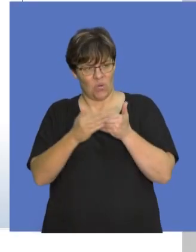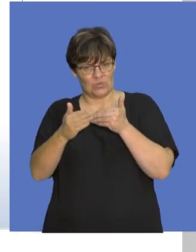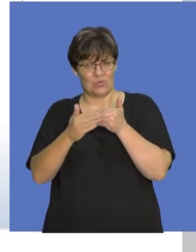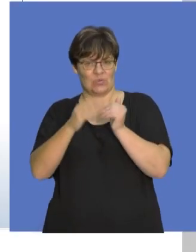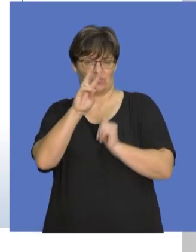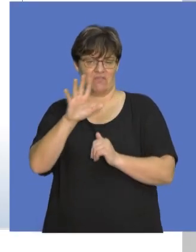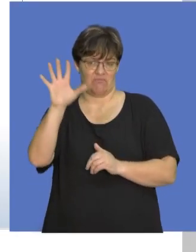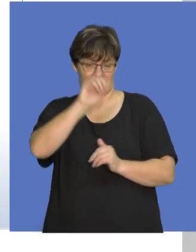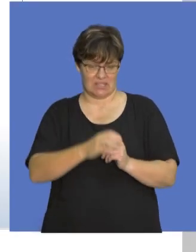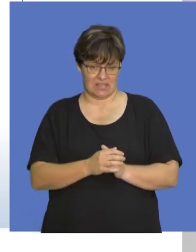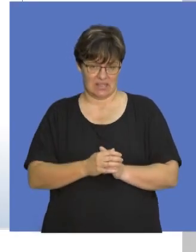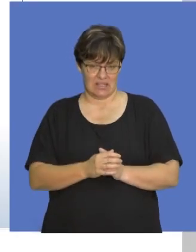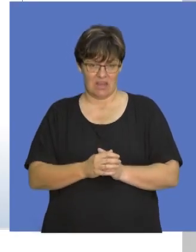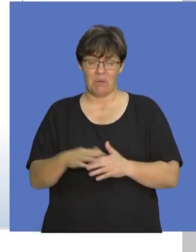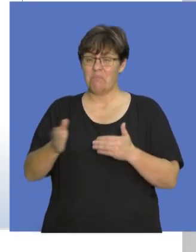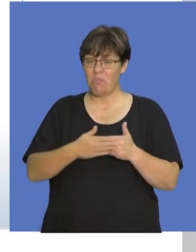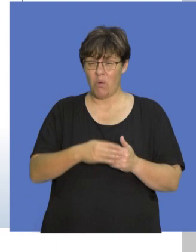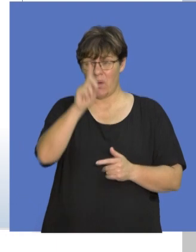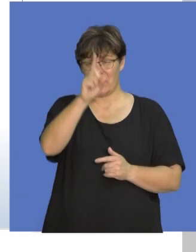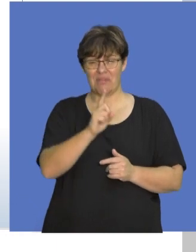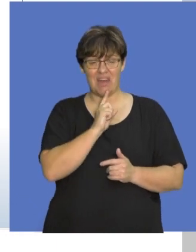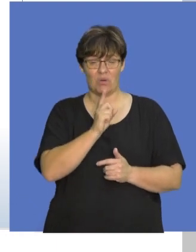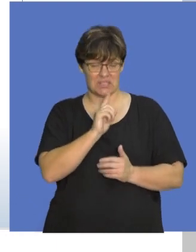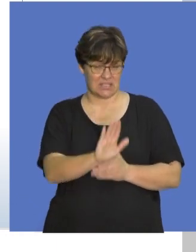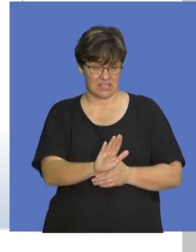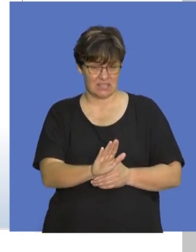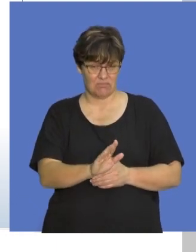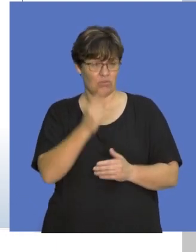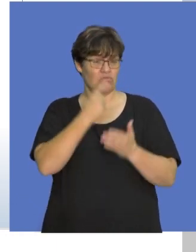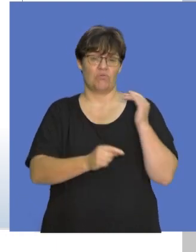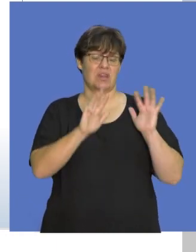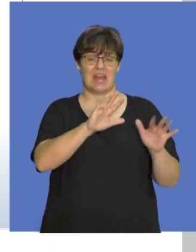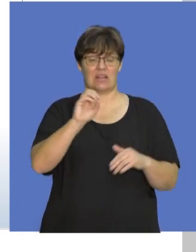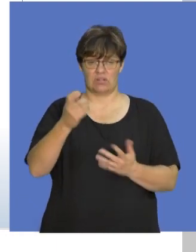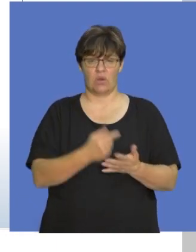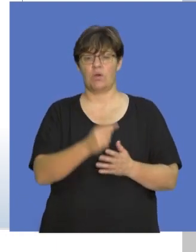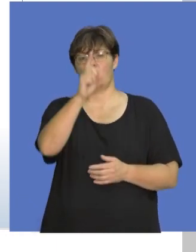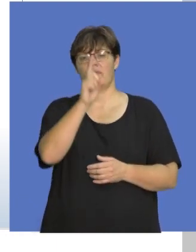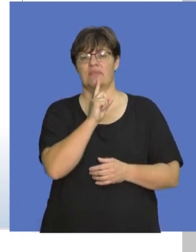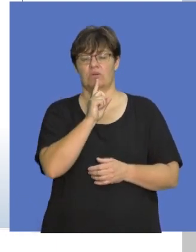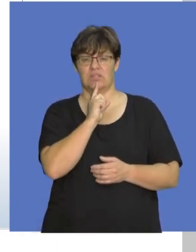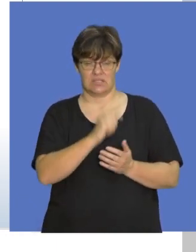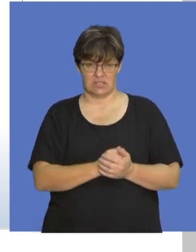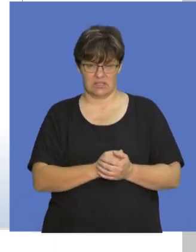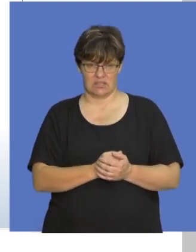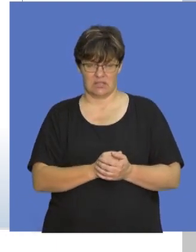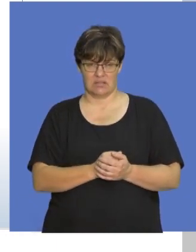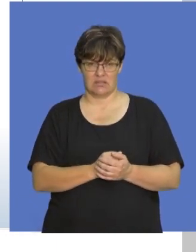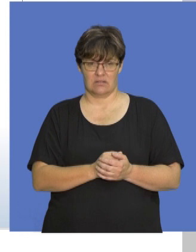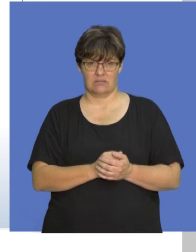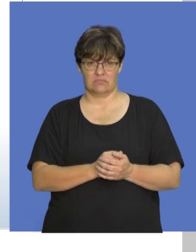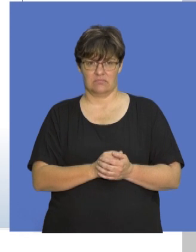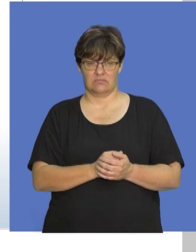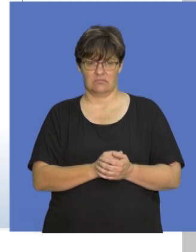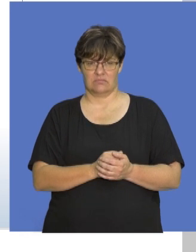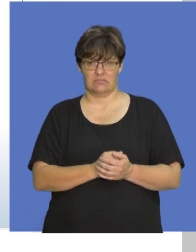24.2%, but they're getting closer and closer. So if I did another 1,000 spins, instead of just 900, let's do